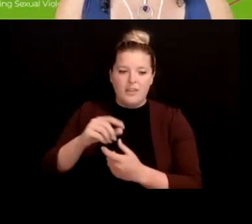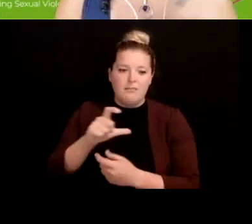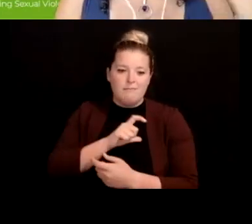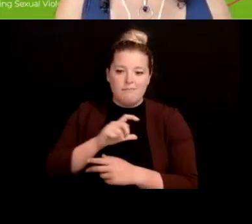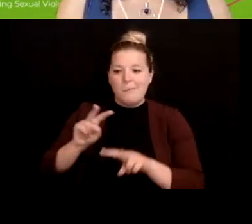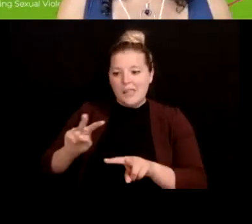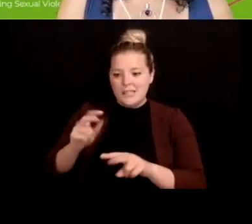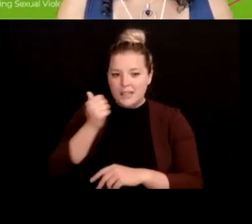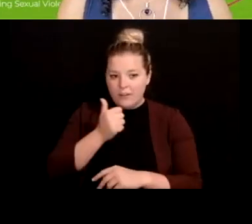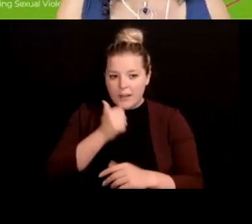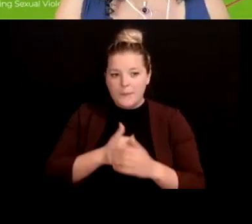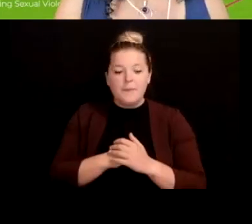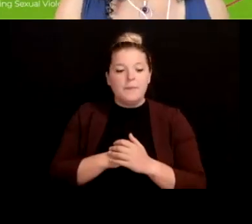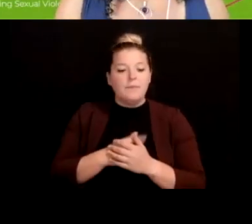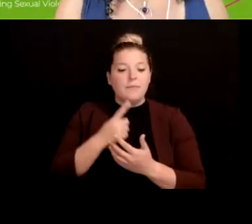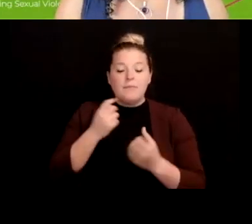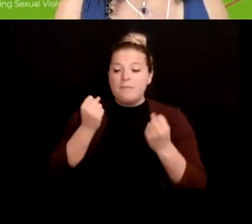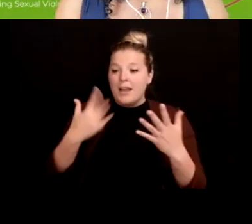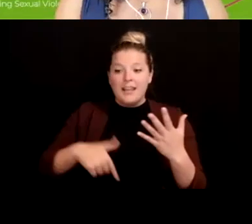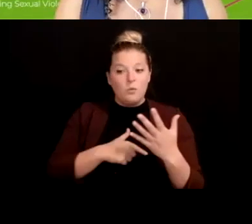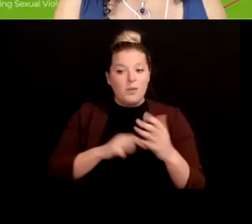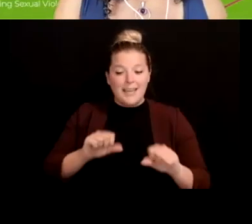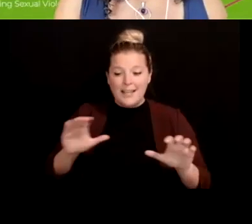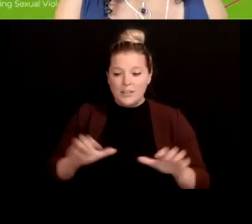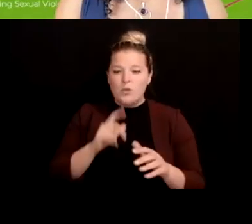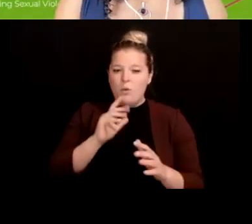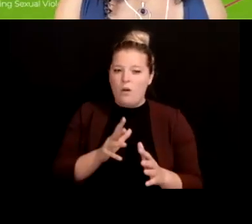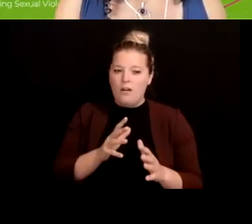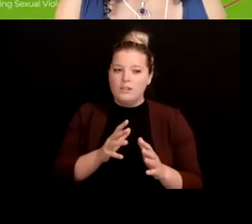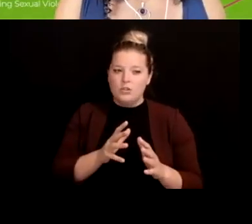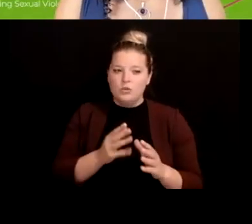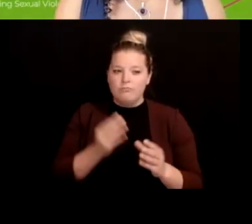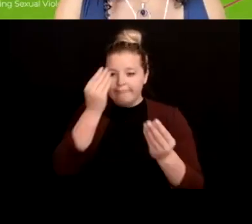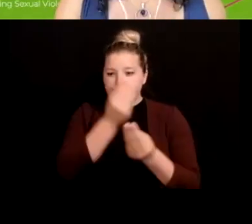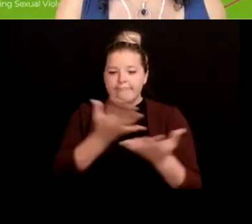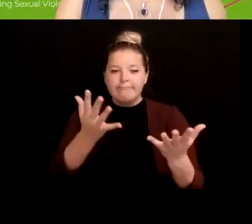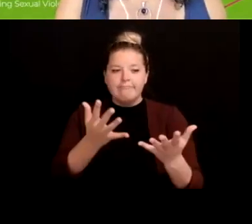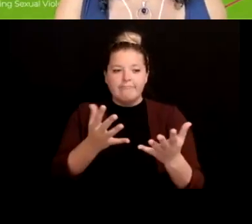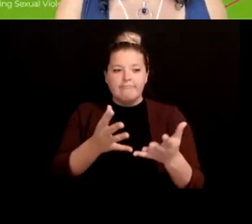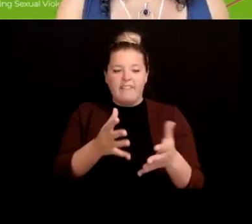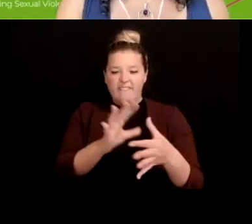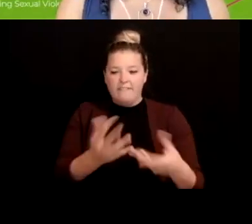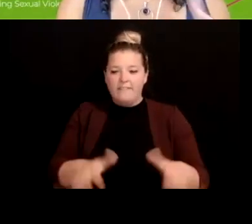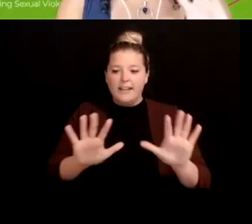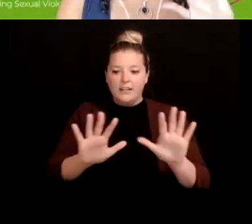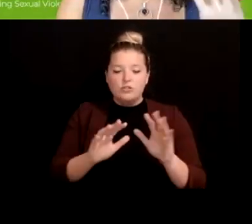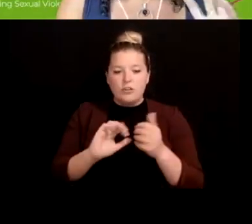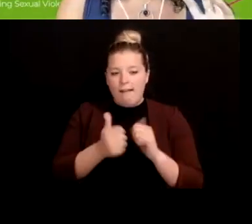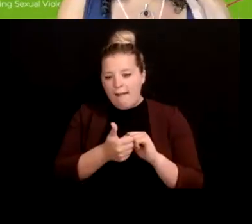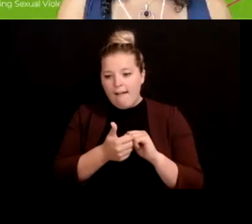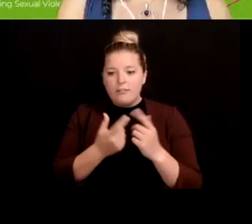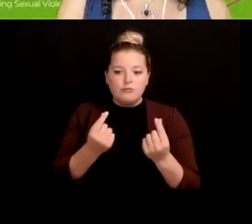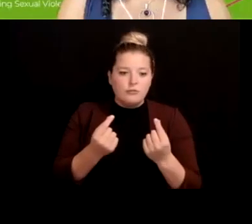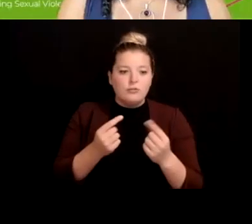So there are many things that we can do, and I want to leave you all with this charge of what you can be doing yourselves around making sure